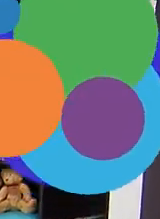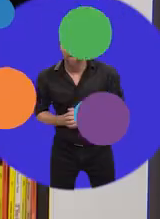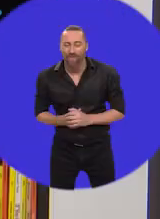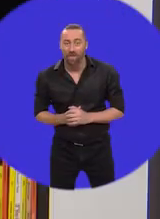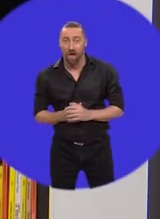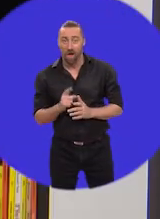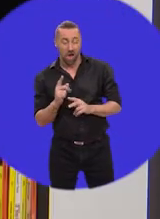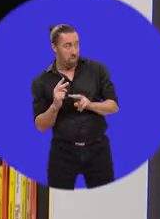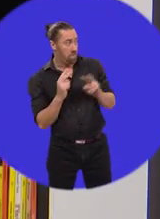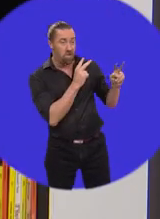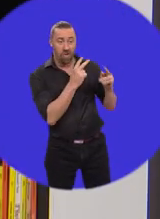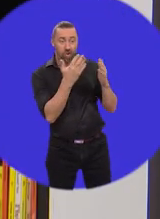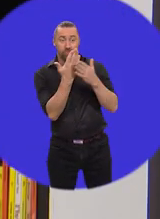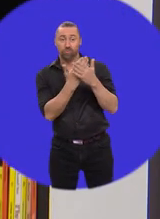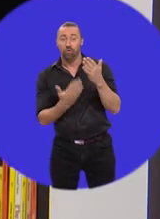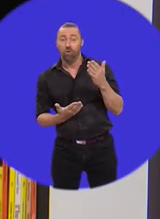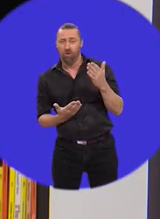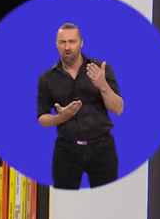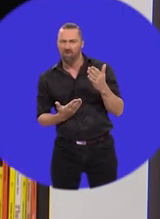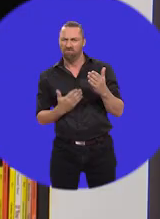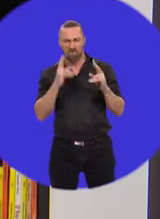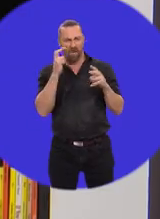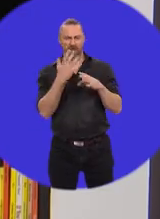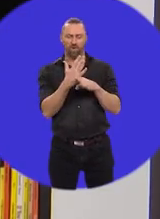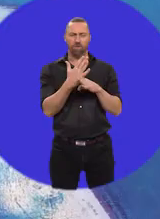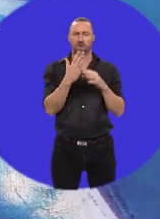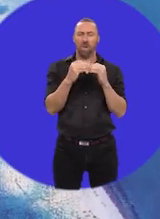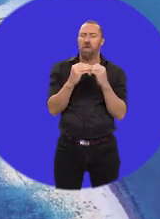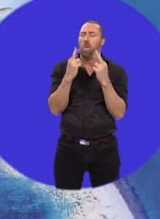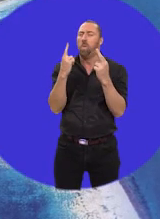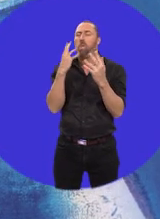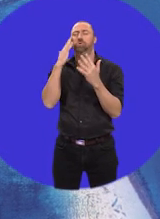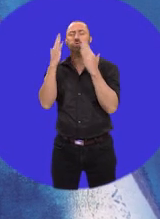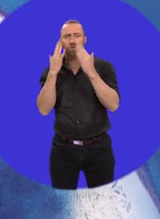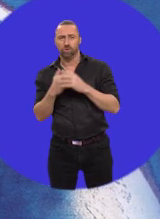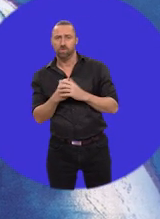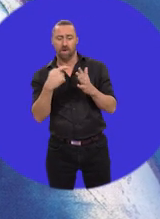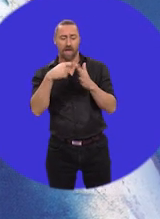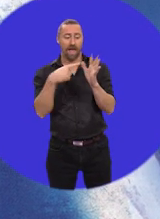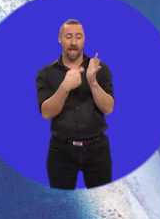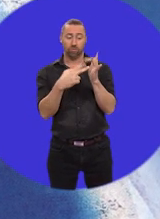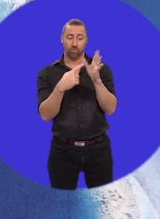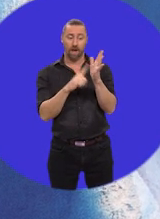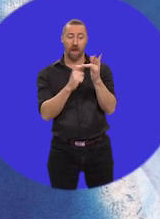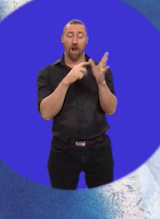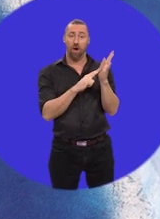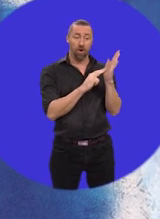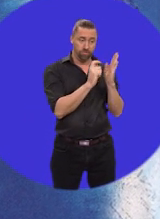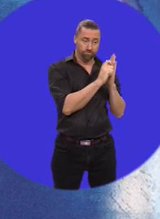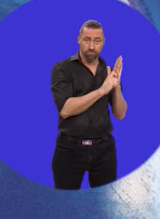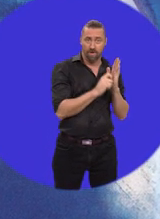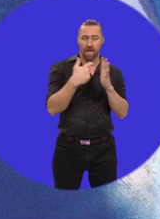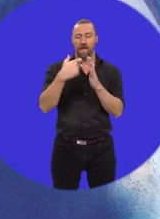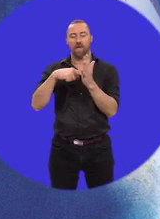Hello again. Now we're going to read a story titled A Fish with a Wish. This story was written by Katrina Logan